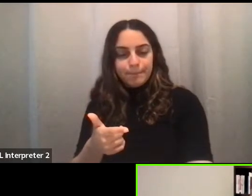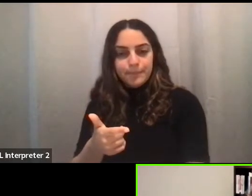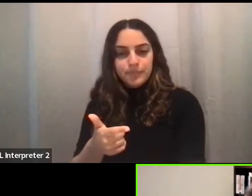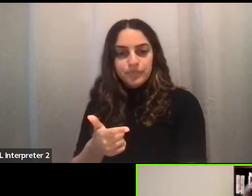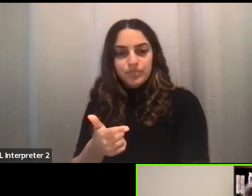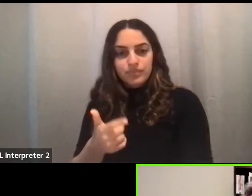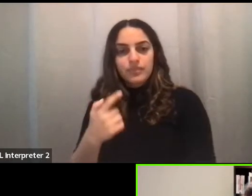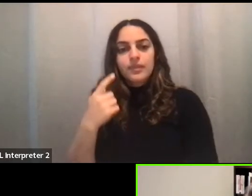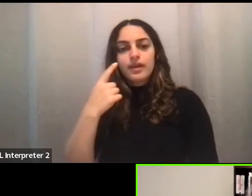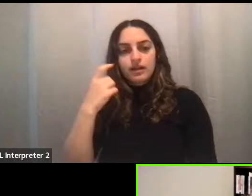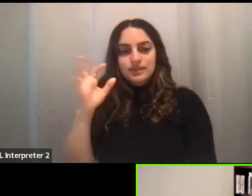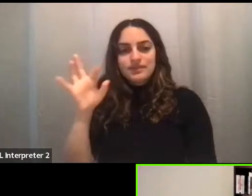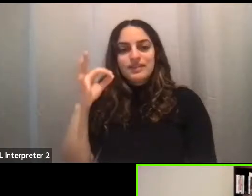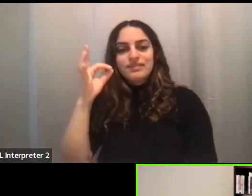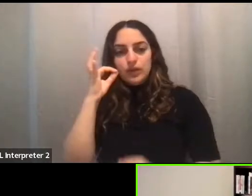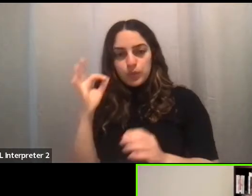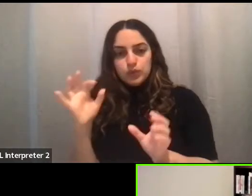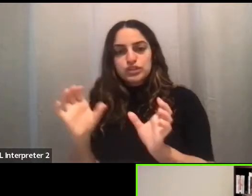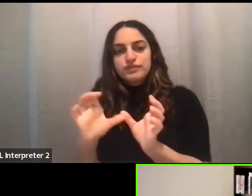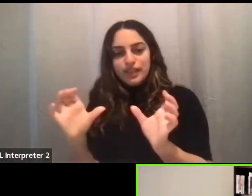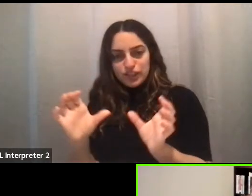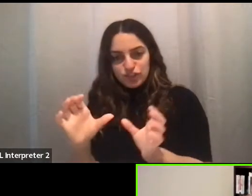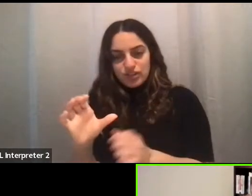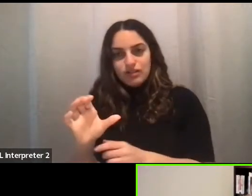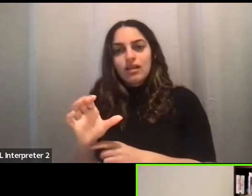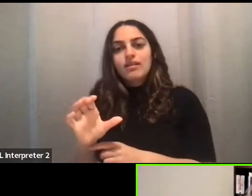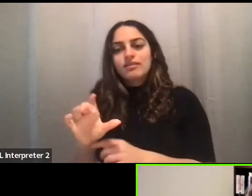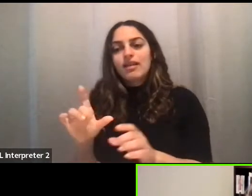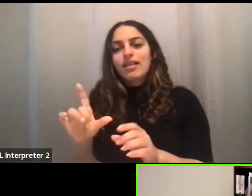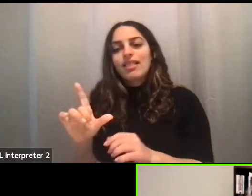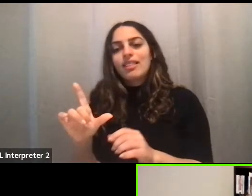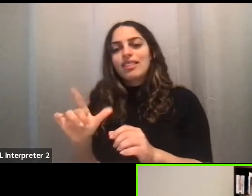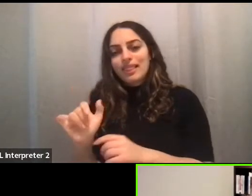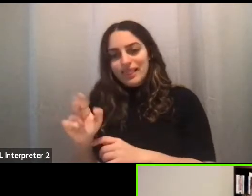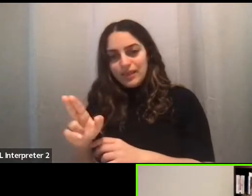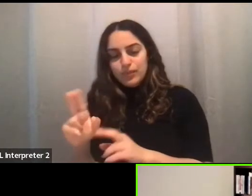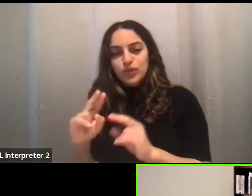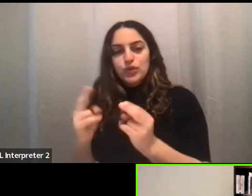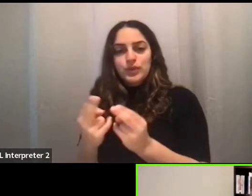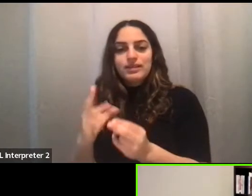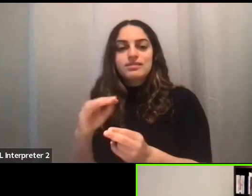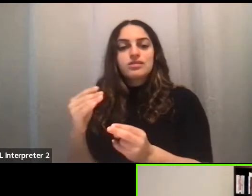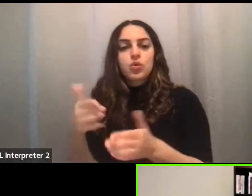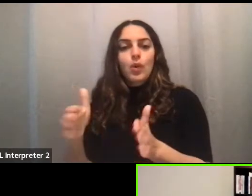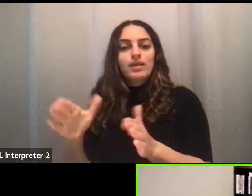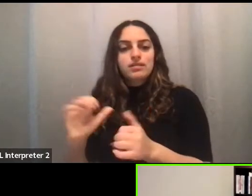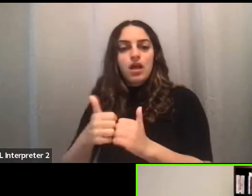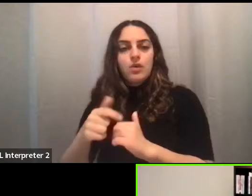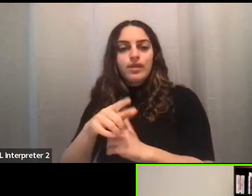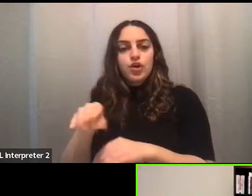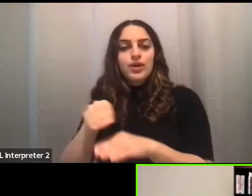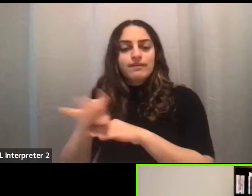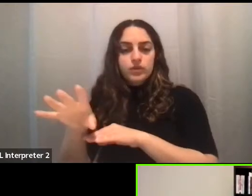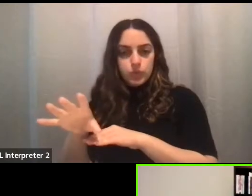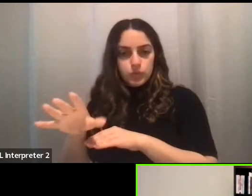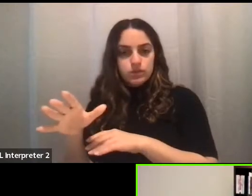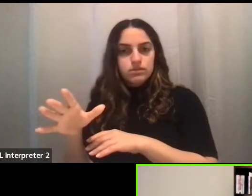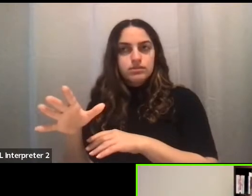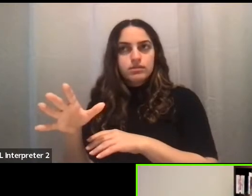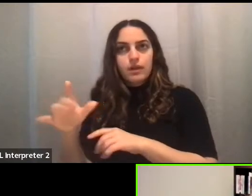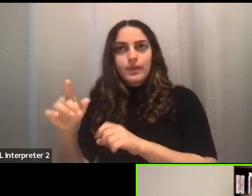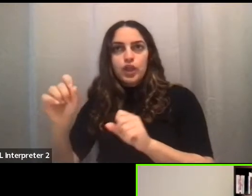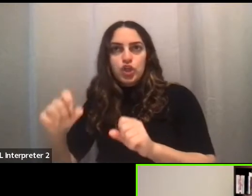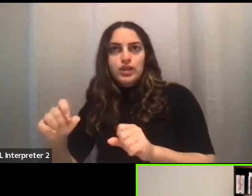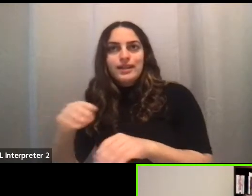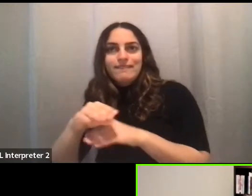result of the federal certification of labor unions and the ways in which their influence over hiring practices